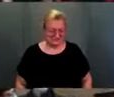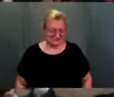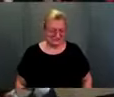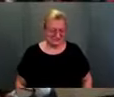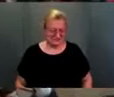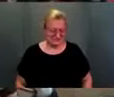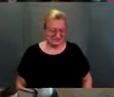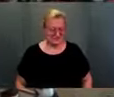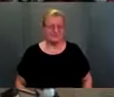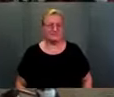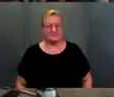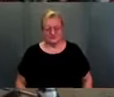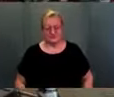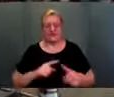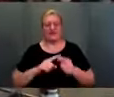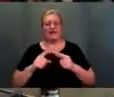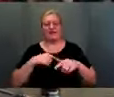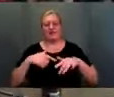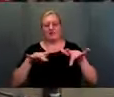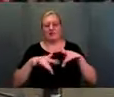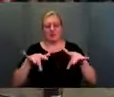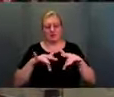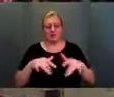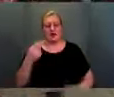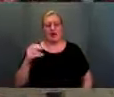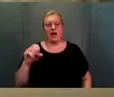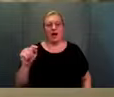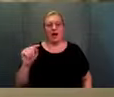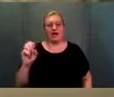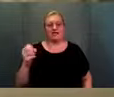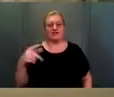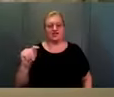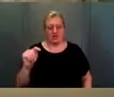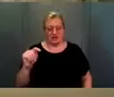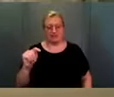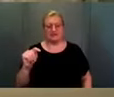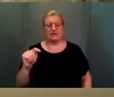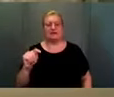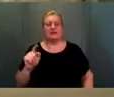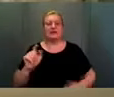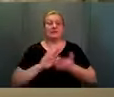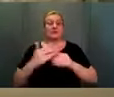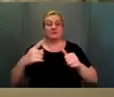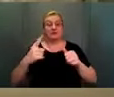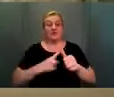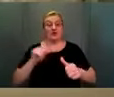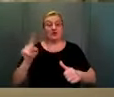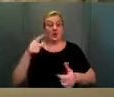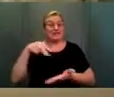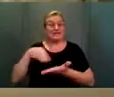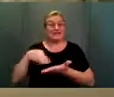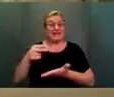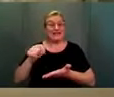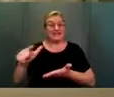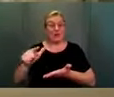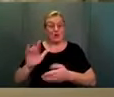I went on to record the Hot Shot album, which became the first and only dancehall album and